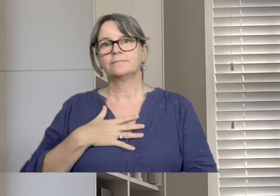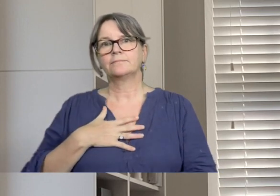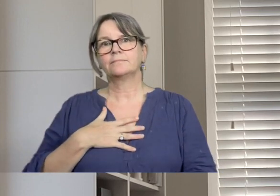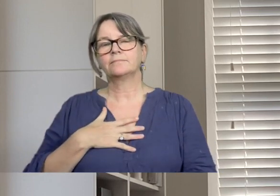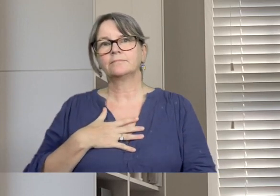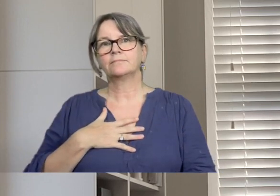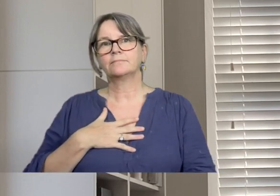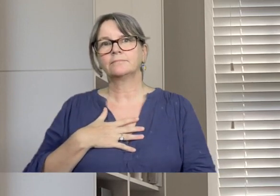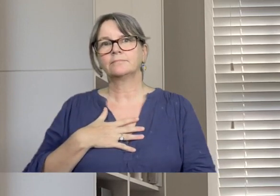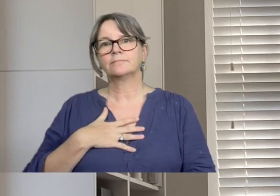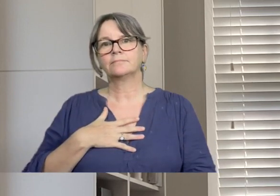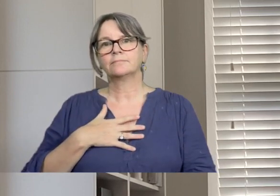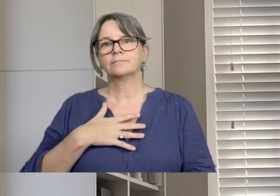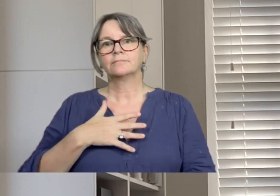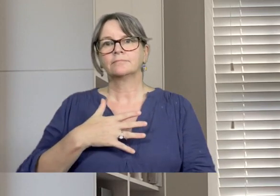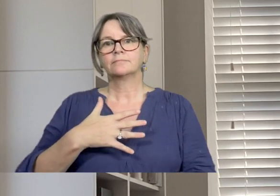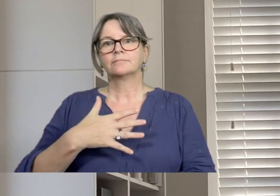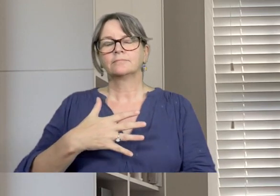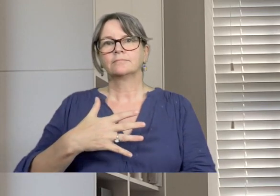And again.